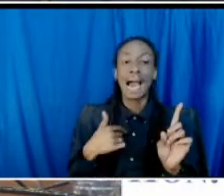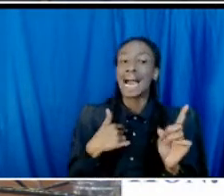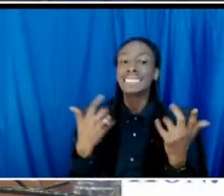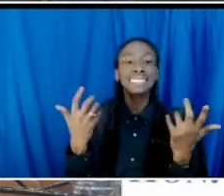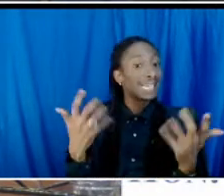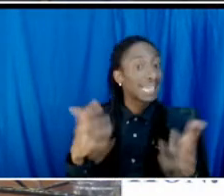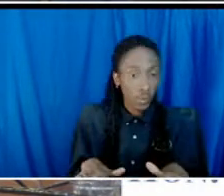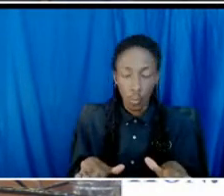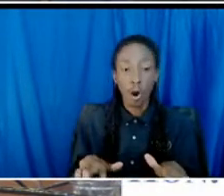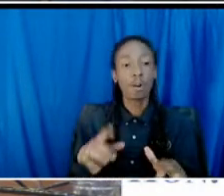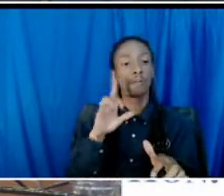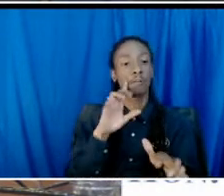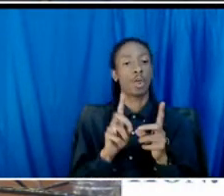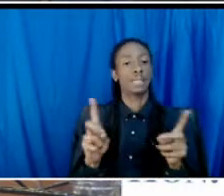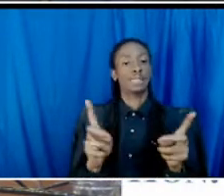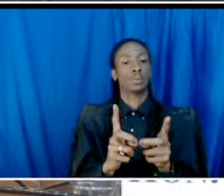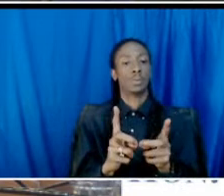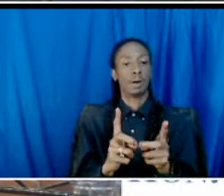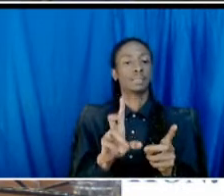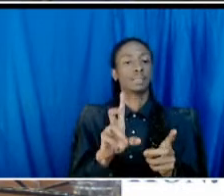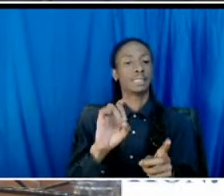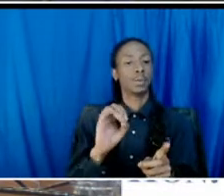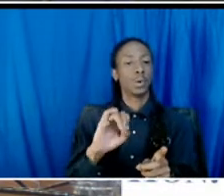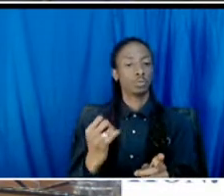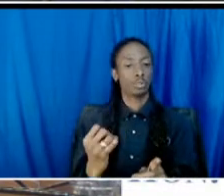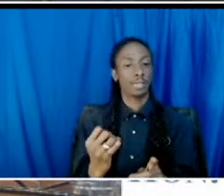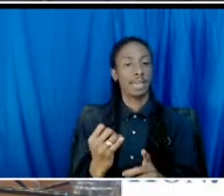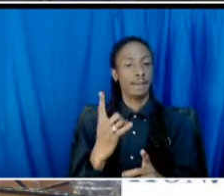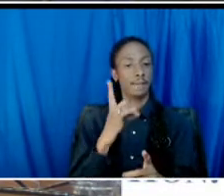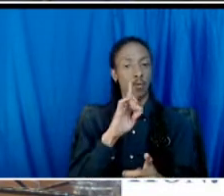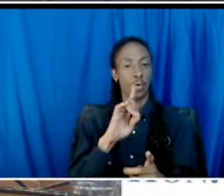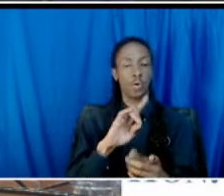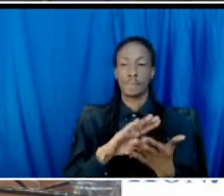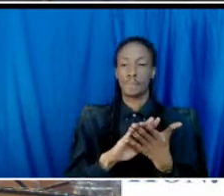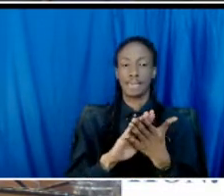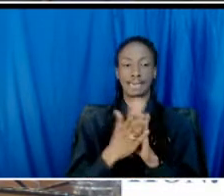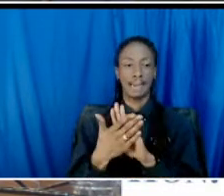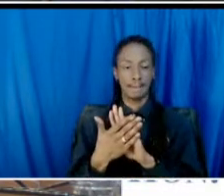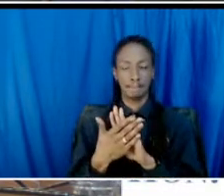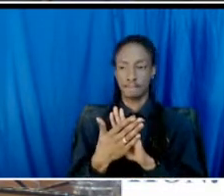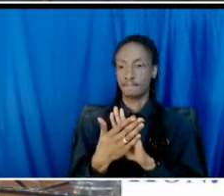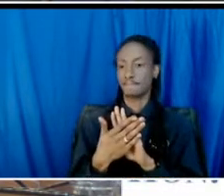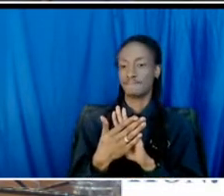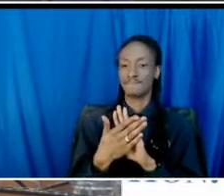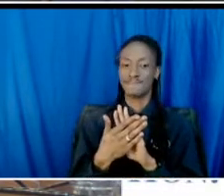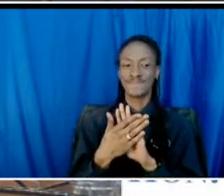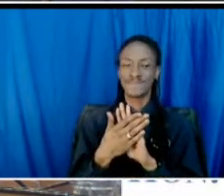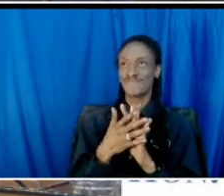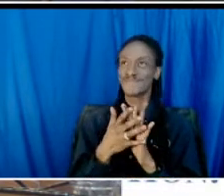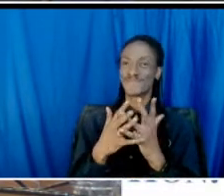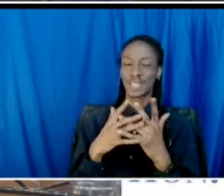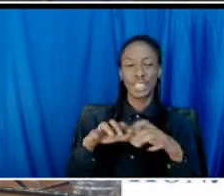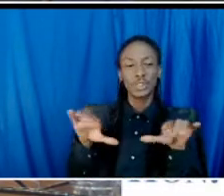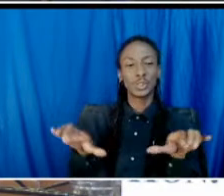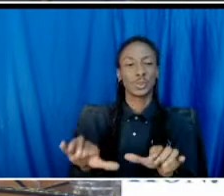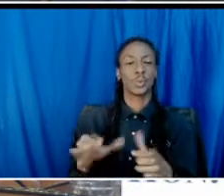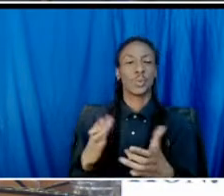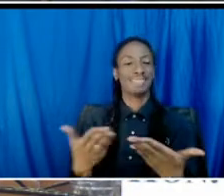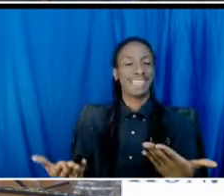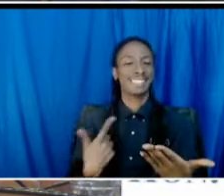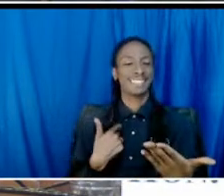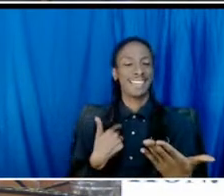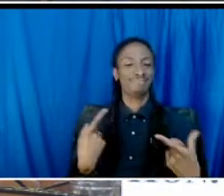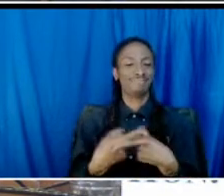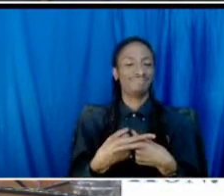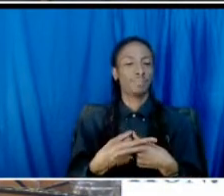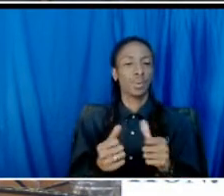for the Department of Justice to be put in a posture where it would be doing things that were not consistent with the truth, were